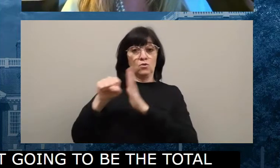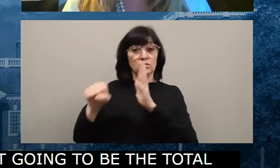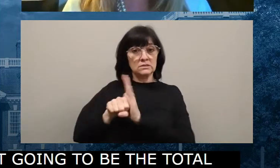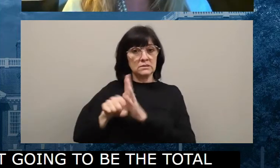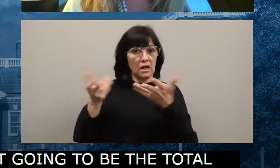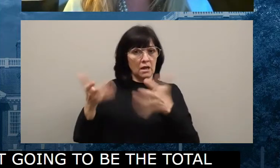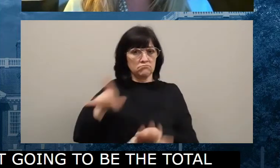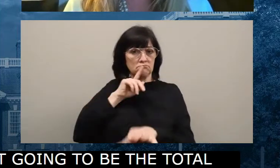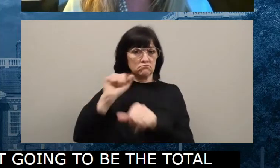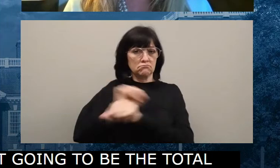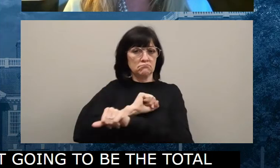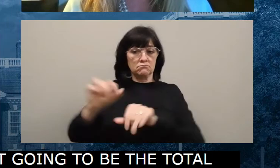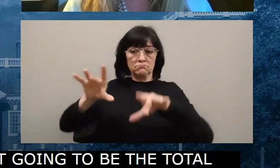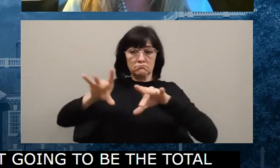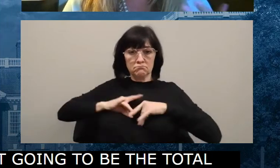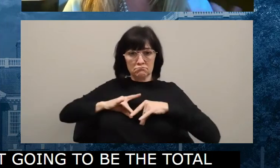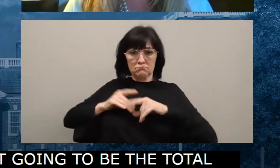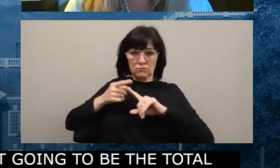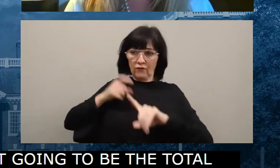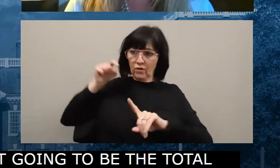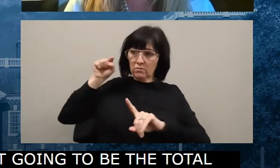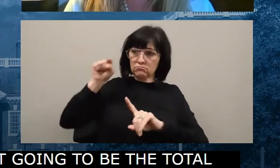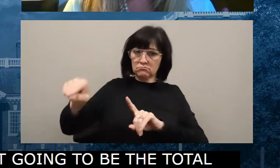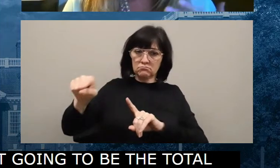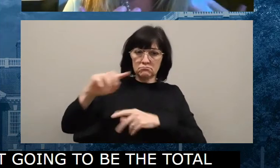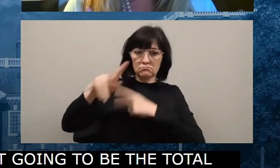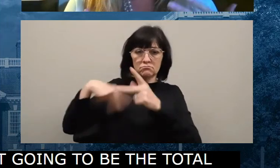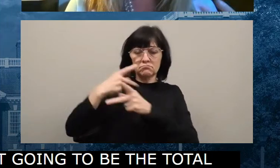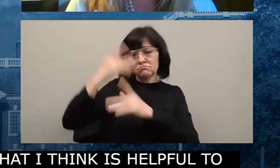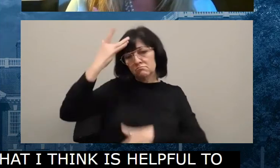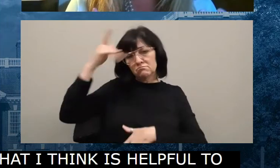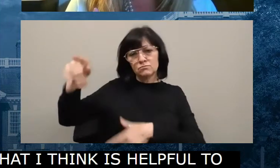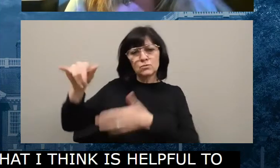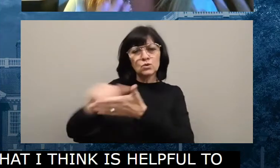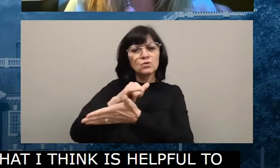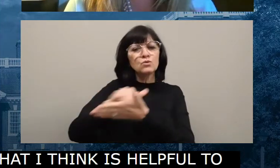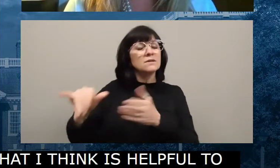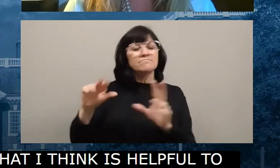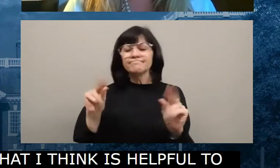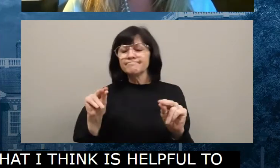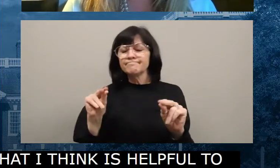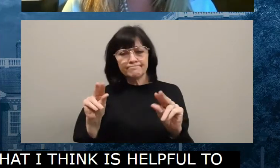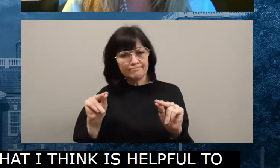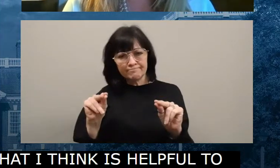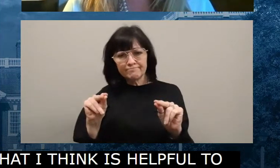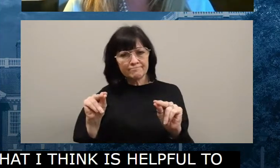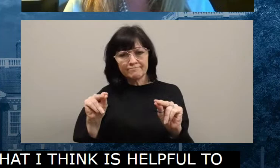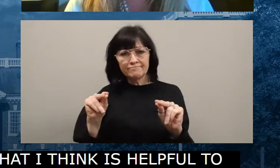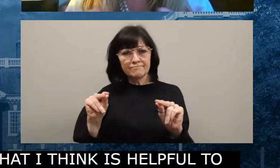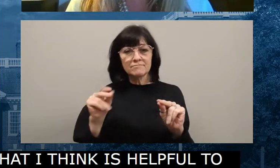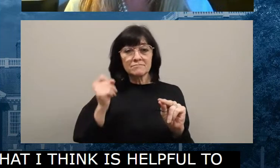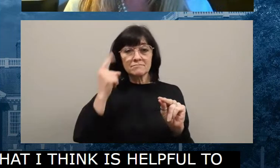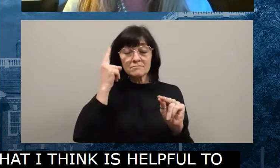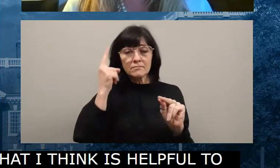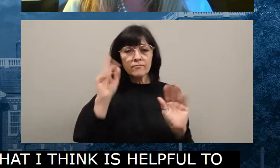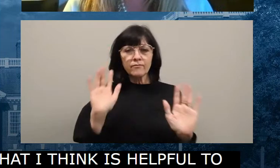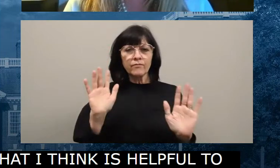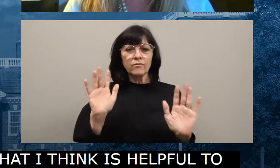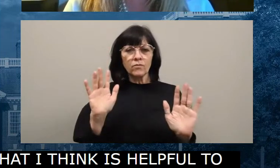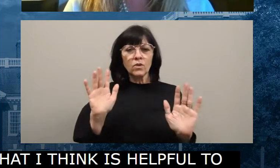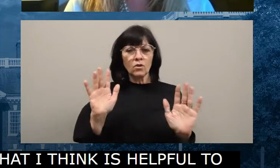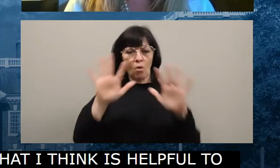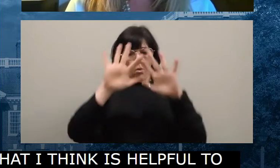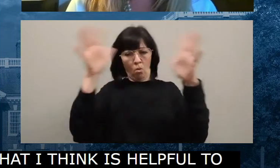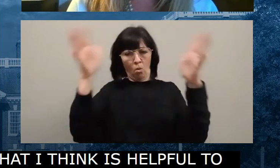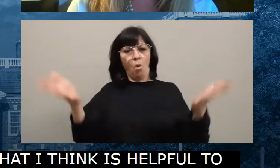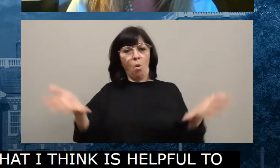the positive cases that we are sequencing, that percent of the total is increased. So overall, of